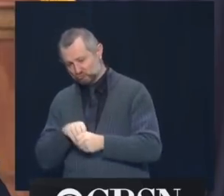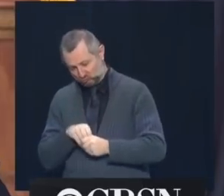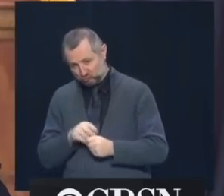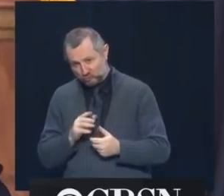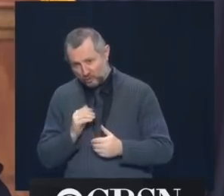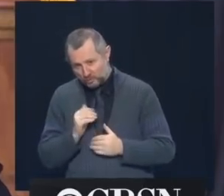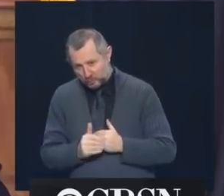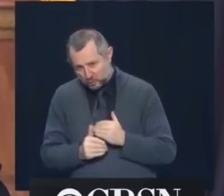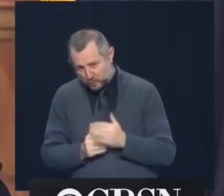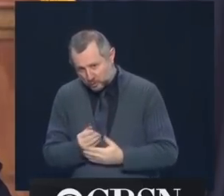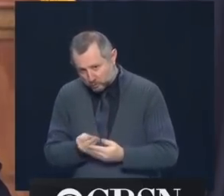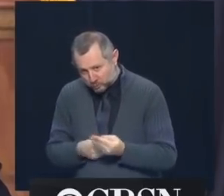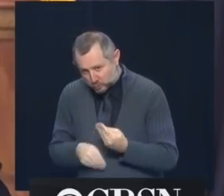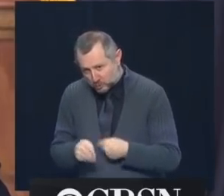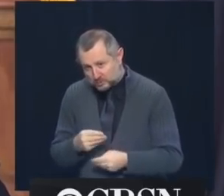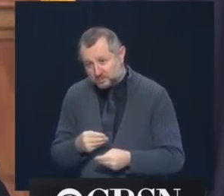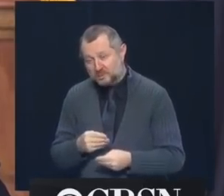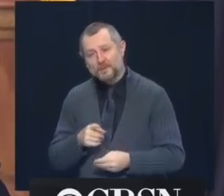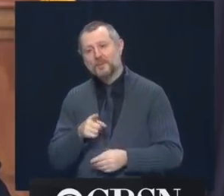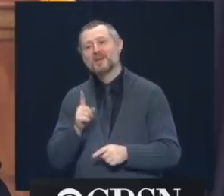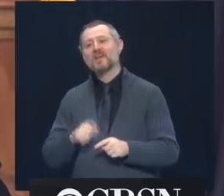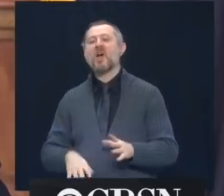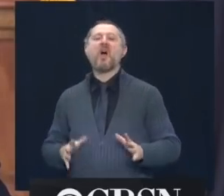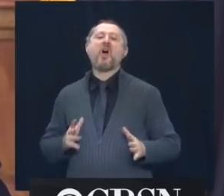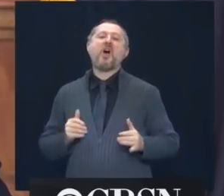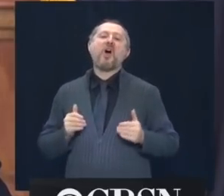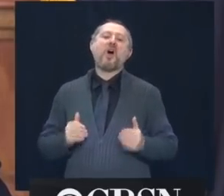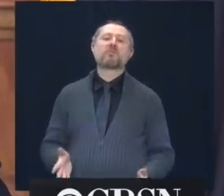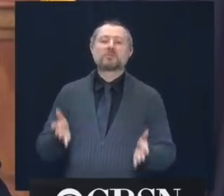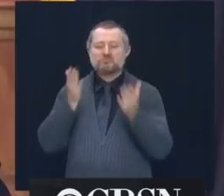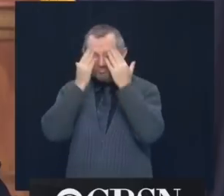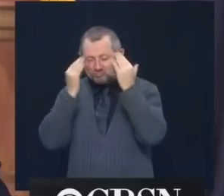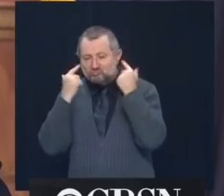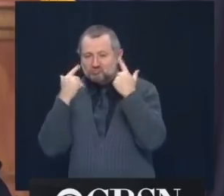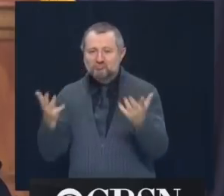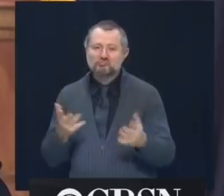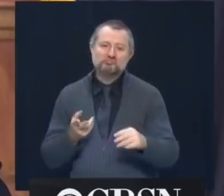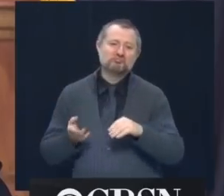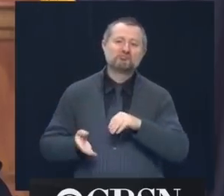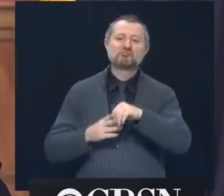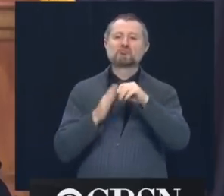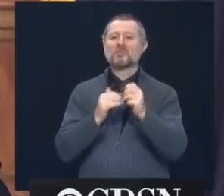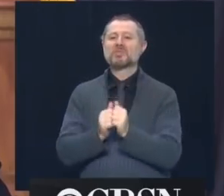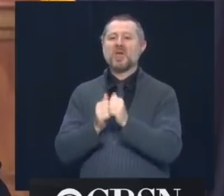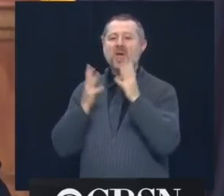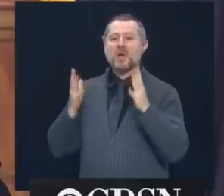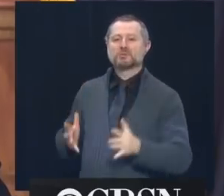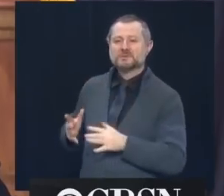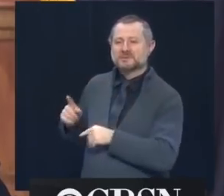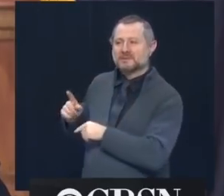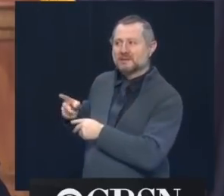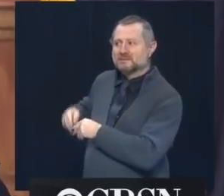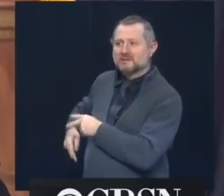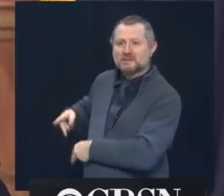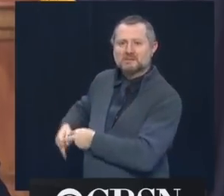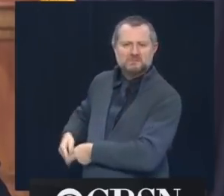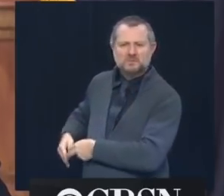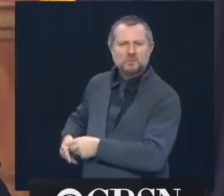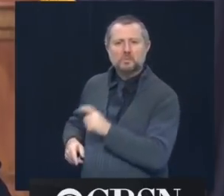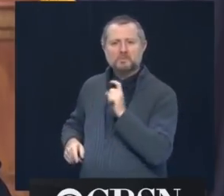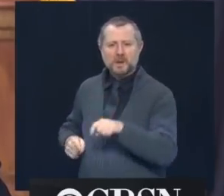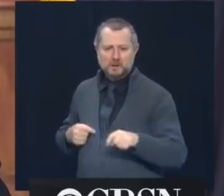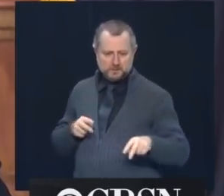in a budget. You can't do taxes without doing cuts, without doing borrowing, without